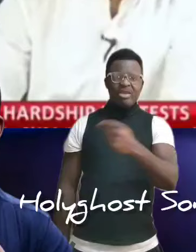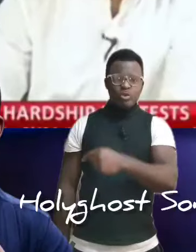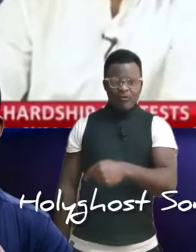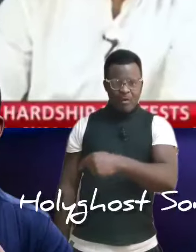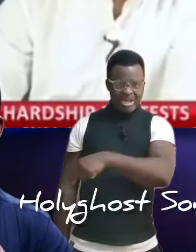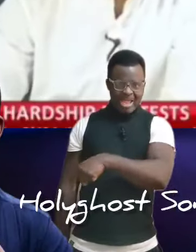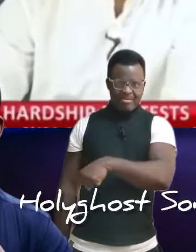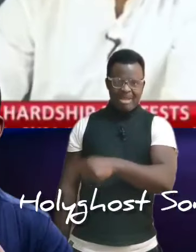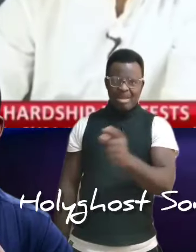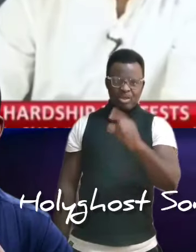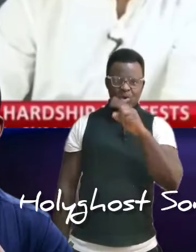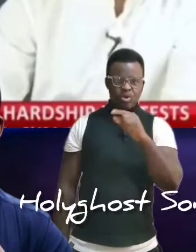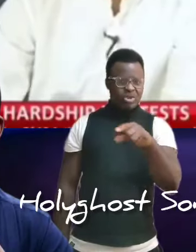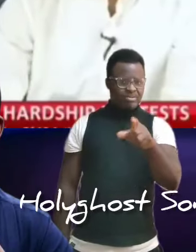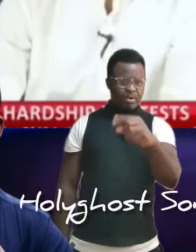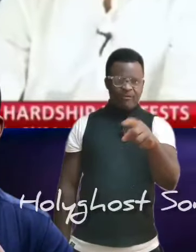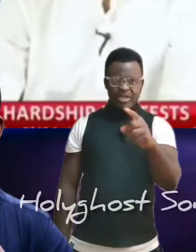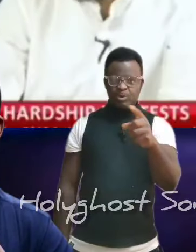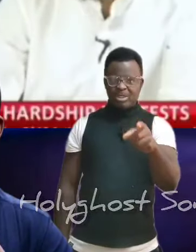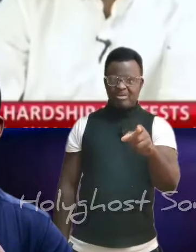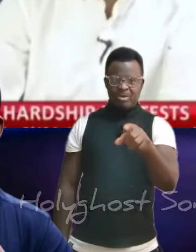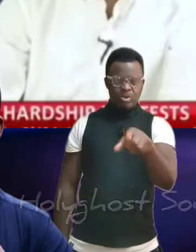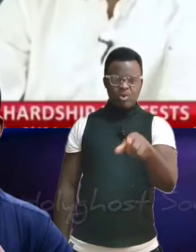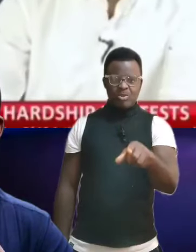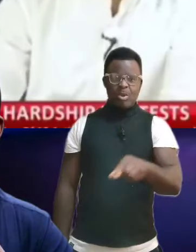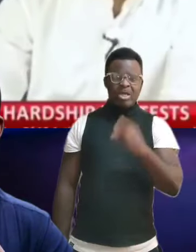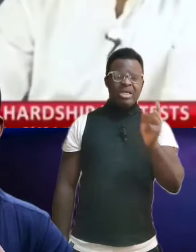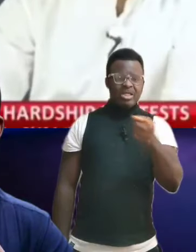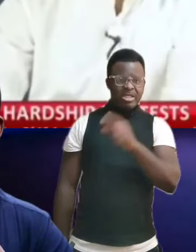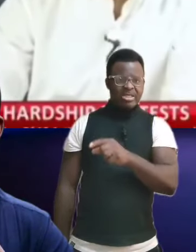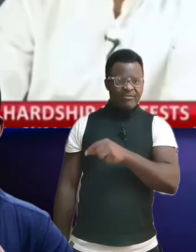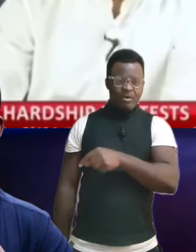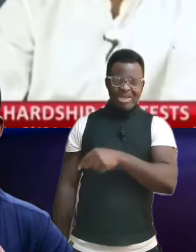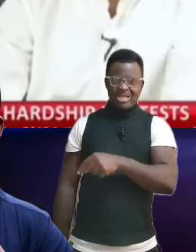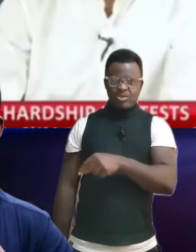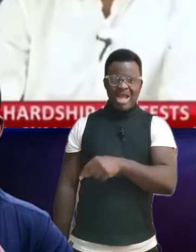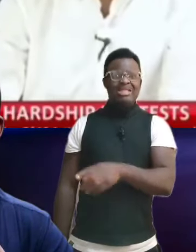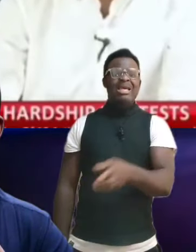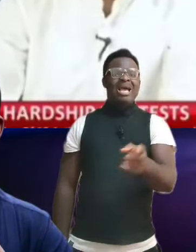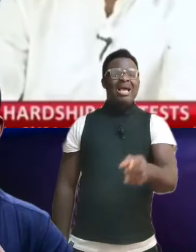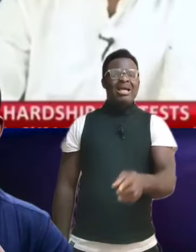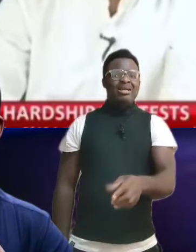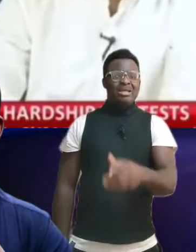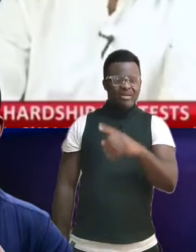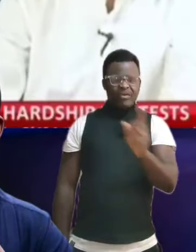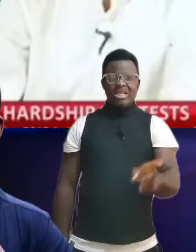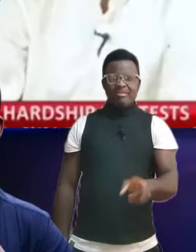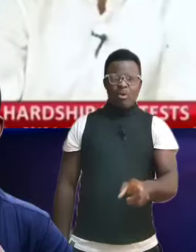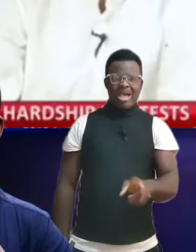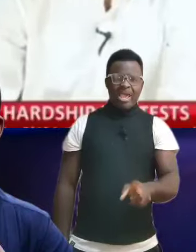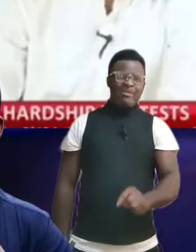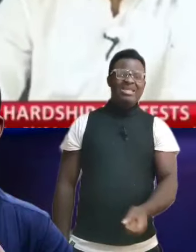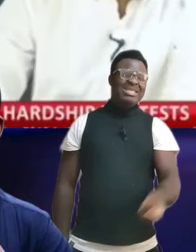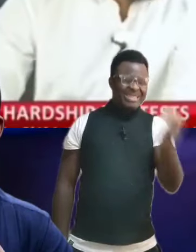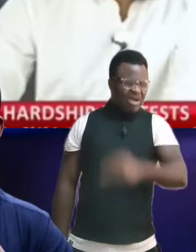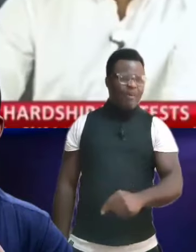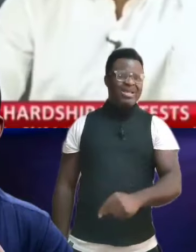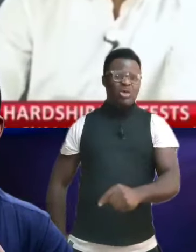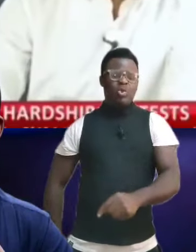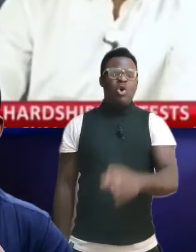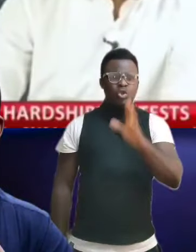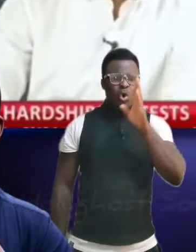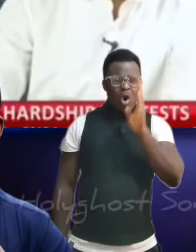even have the guts to call people like even me. They called me to threaten me that I should stop supporting the protesters. Can you just imagine a